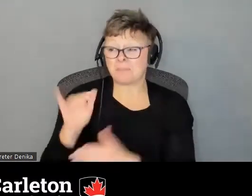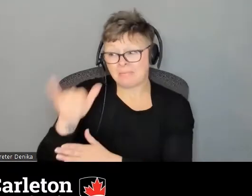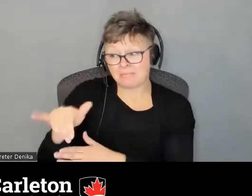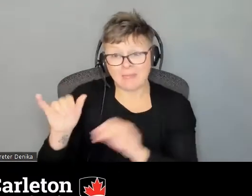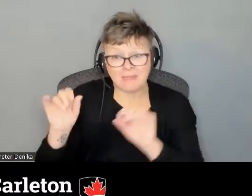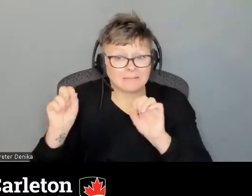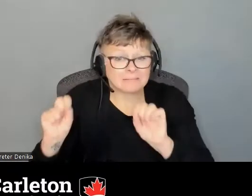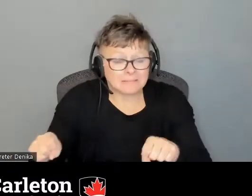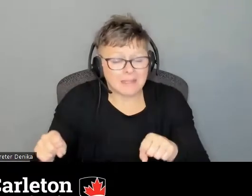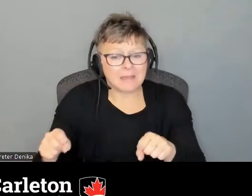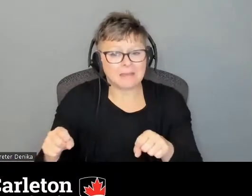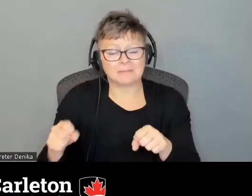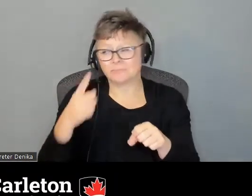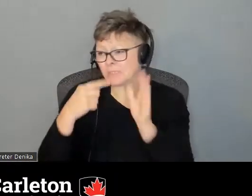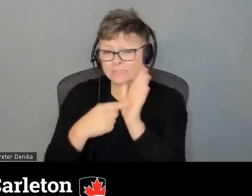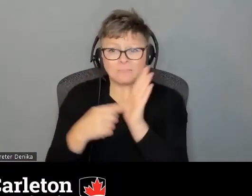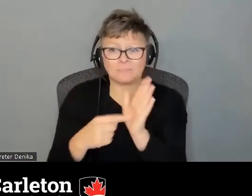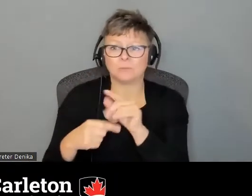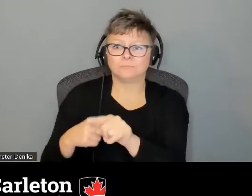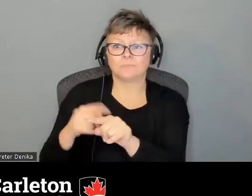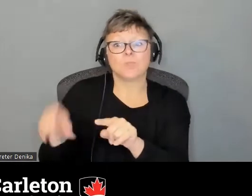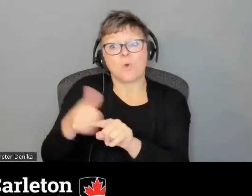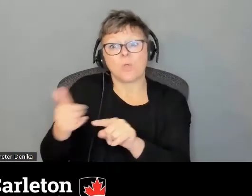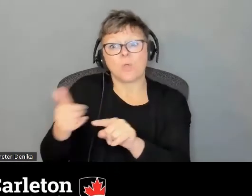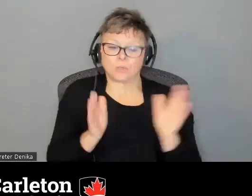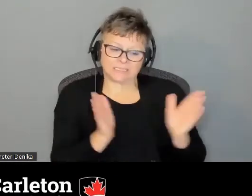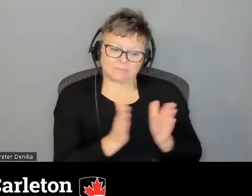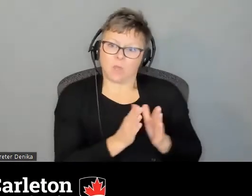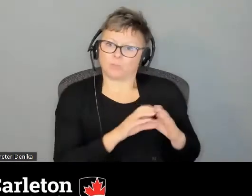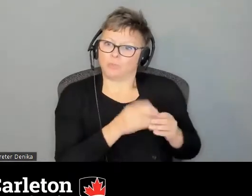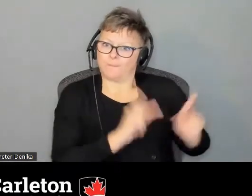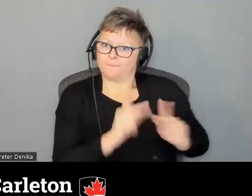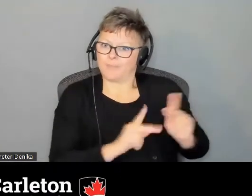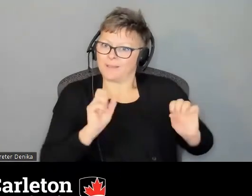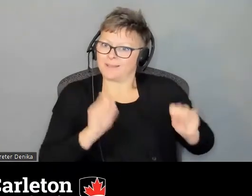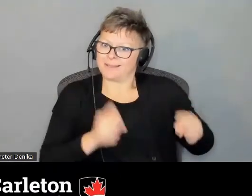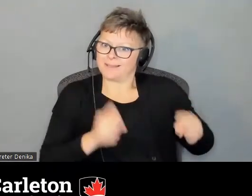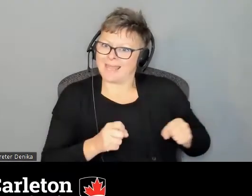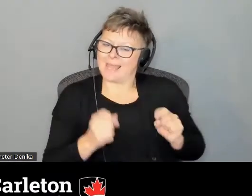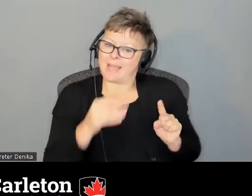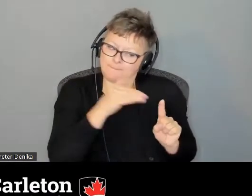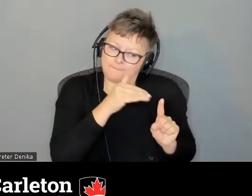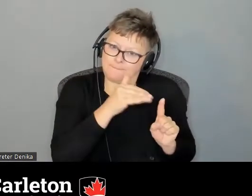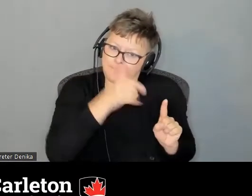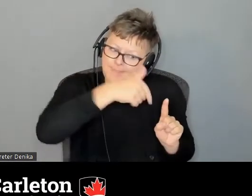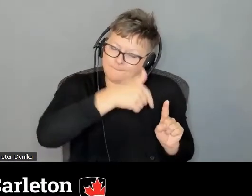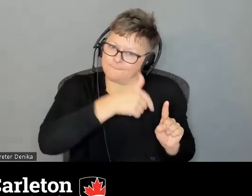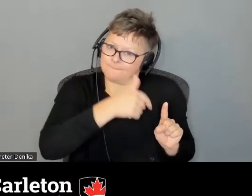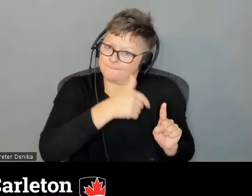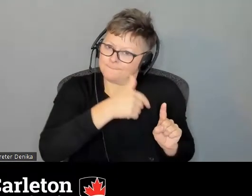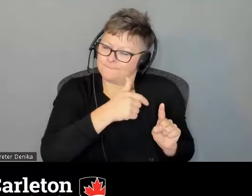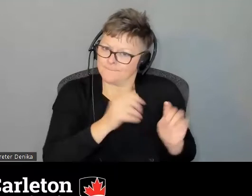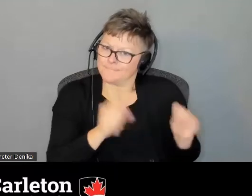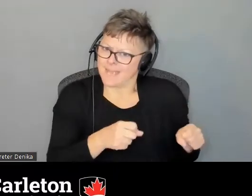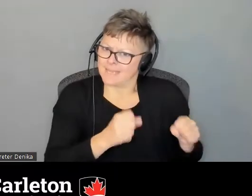attracting underrepresented people to jobs, just like the AI analyze the jobs and present the barriers. I